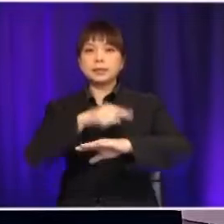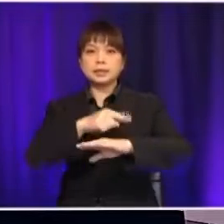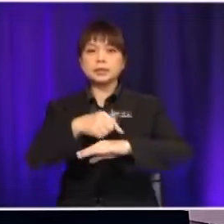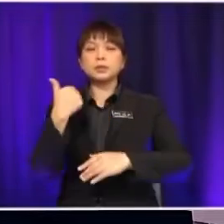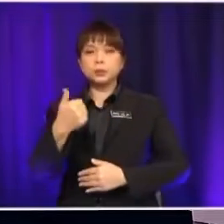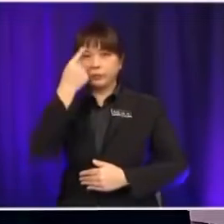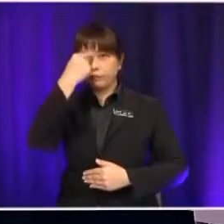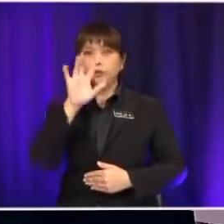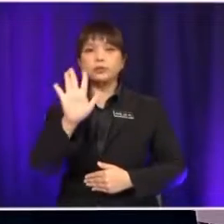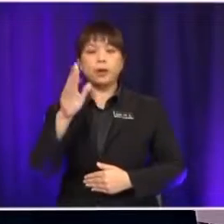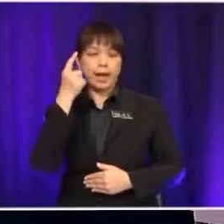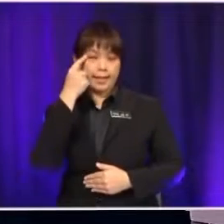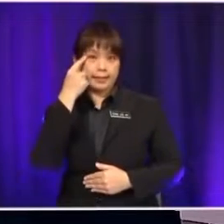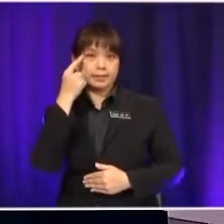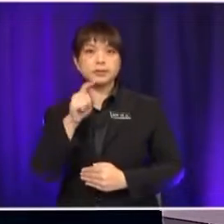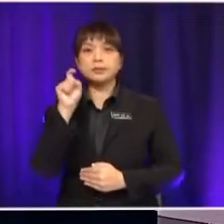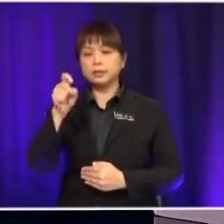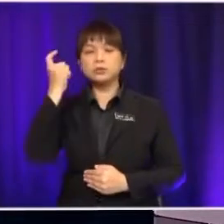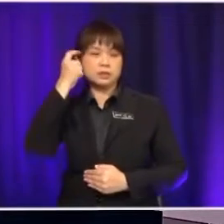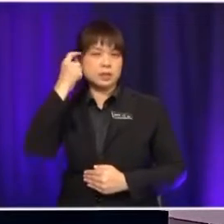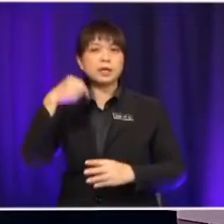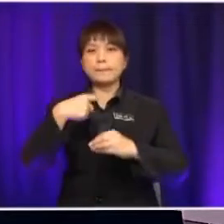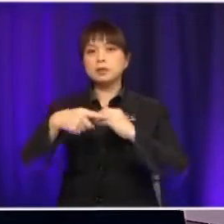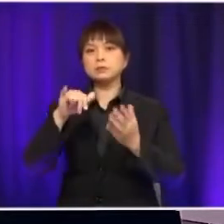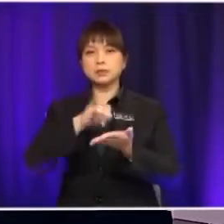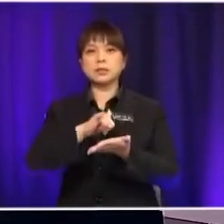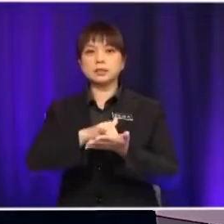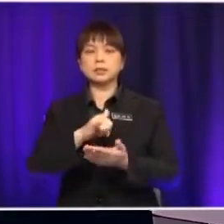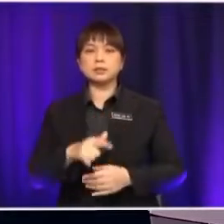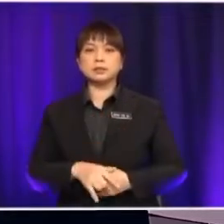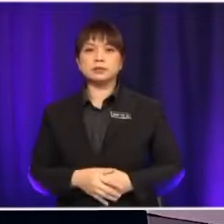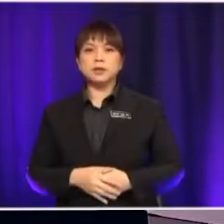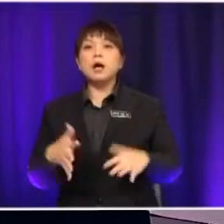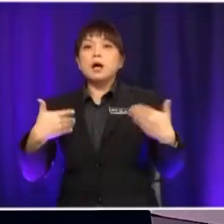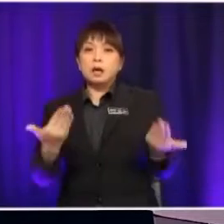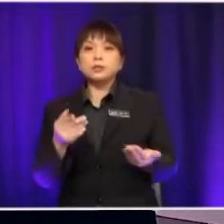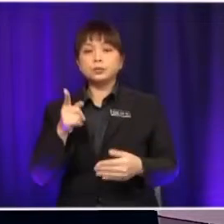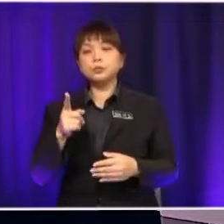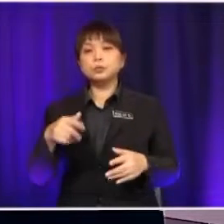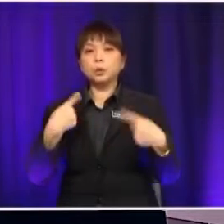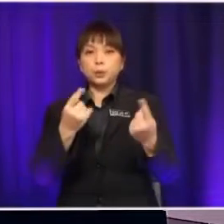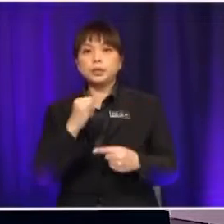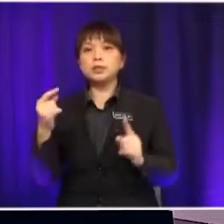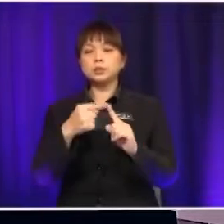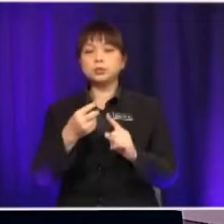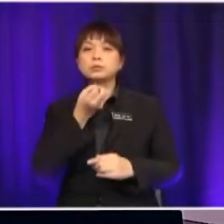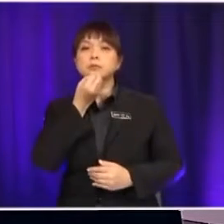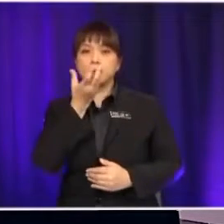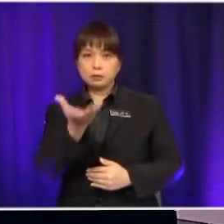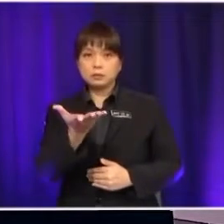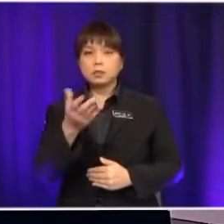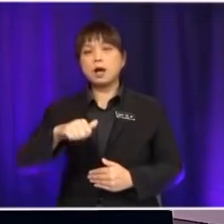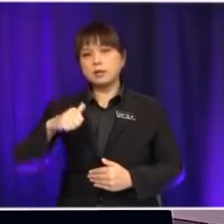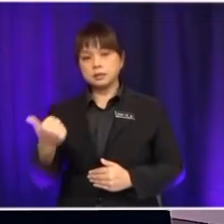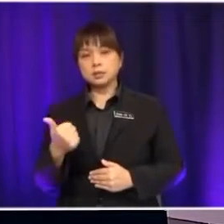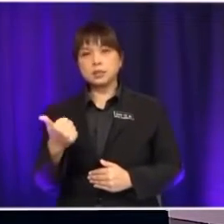need to consider about that. Yes. Yeah, right. Okay. So how are you going to mention or to tell others that whether